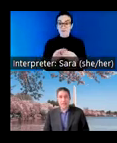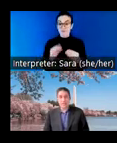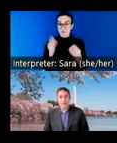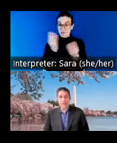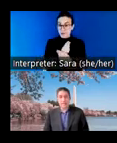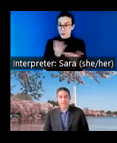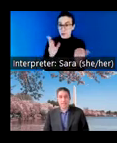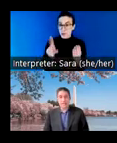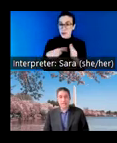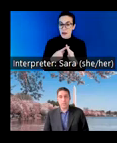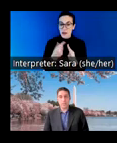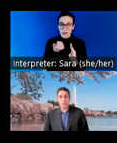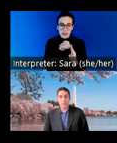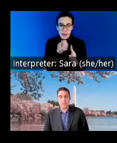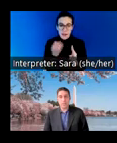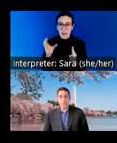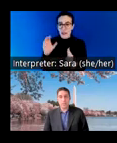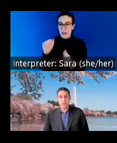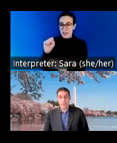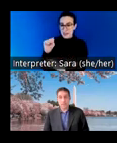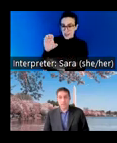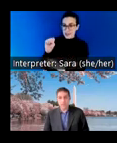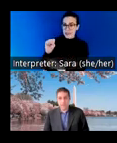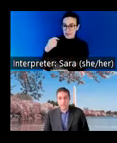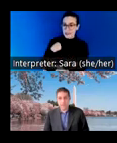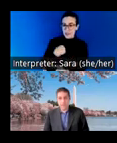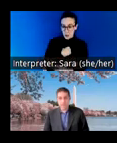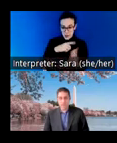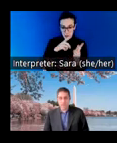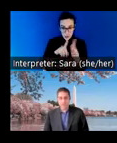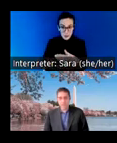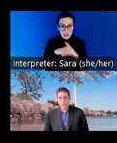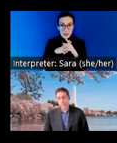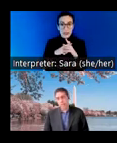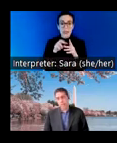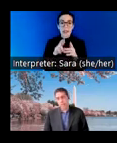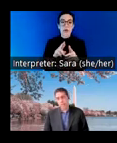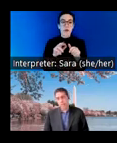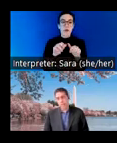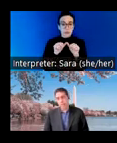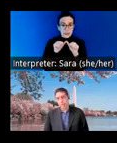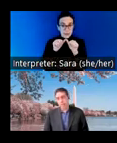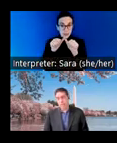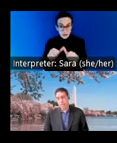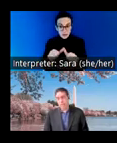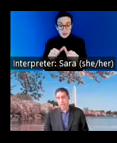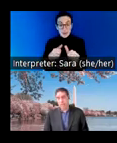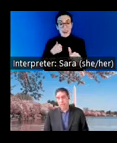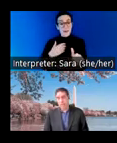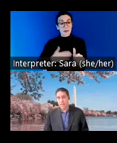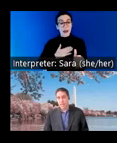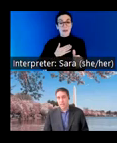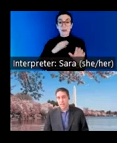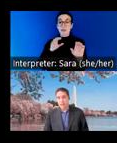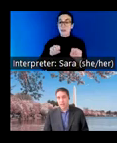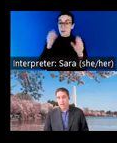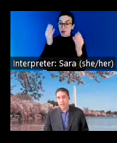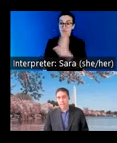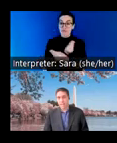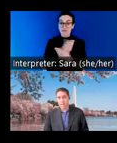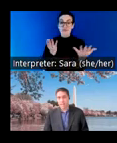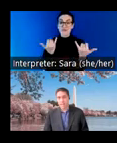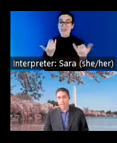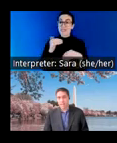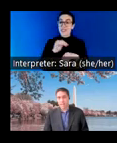a number of cases that we were beginning or continuing, and I'm pleased to be able to report tonight that we've not